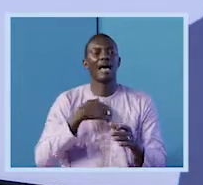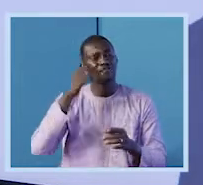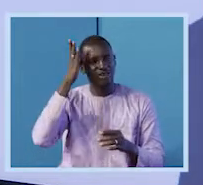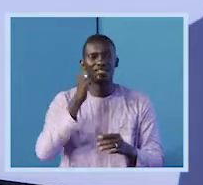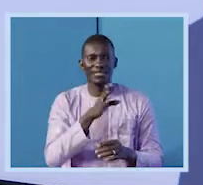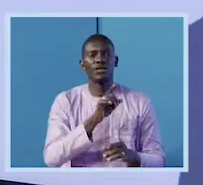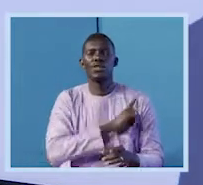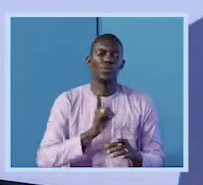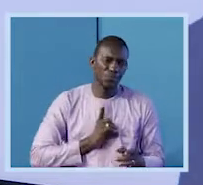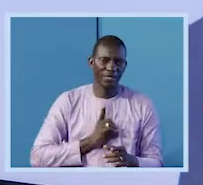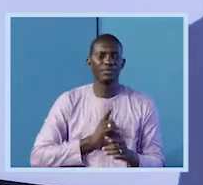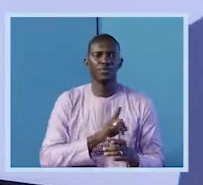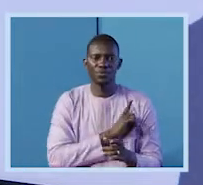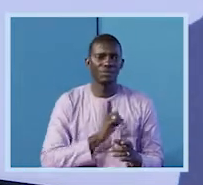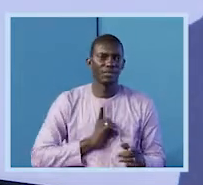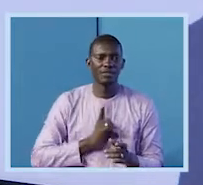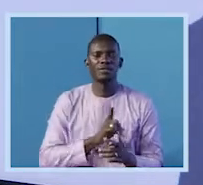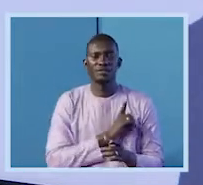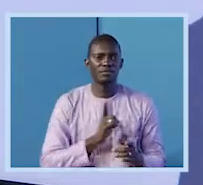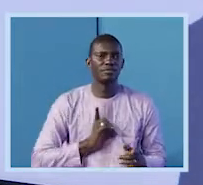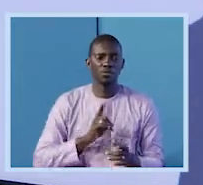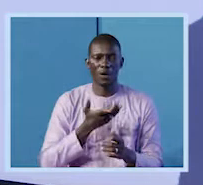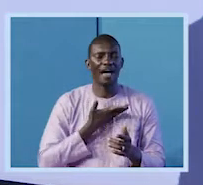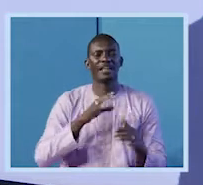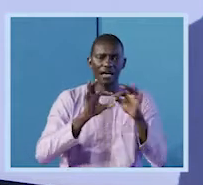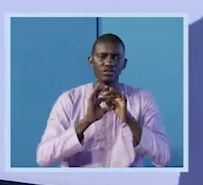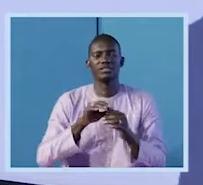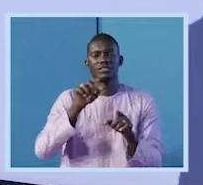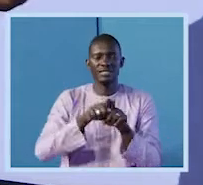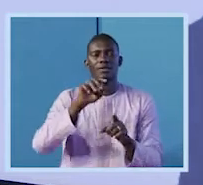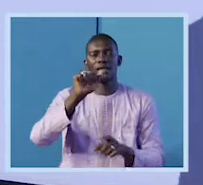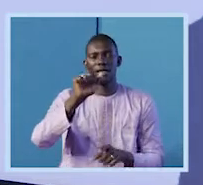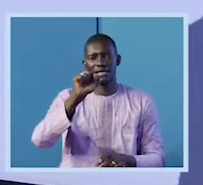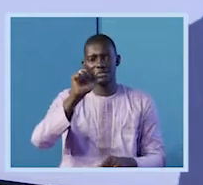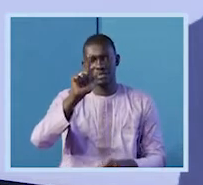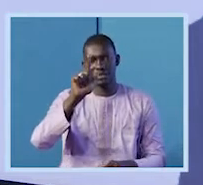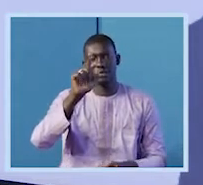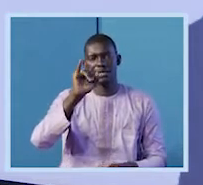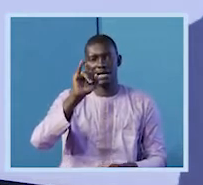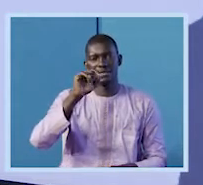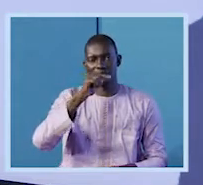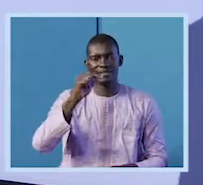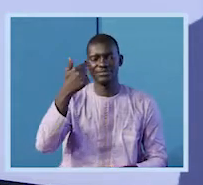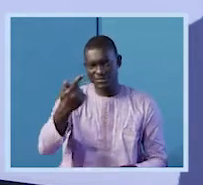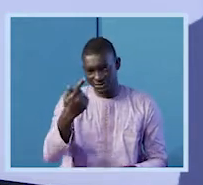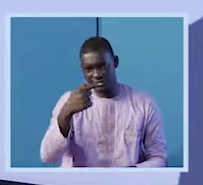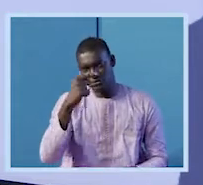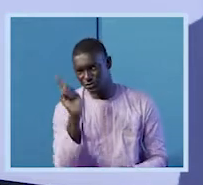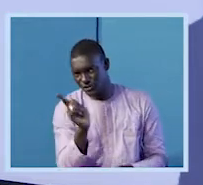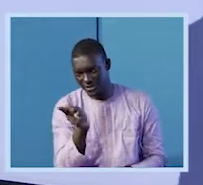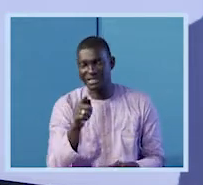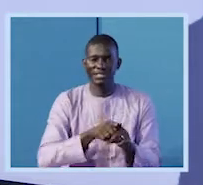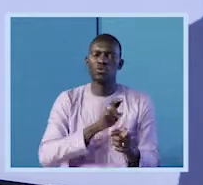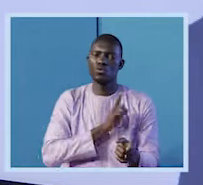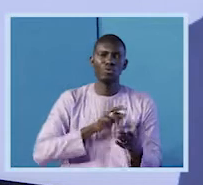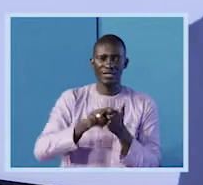this. We have an association called ASLEJ, Association of Sign Language Interpreters, the Gambia. Yes. So we registered like